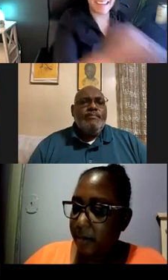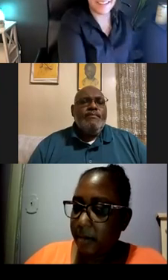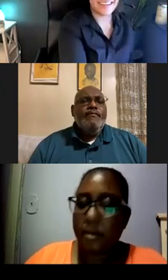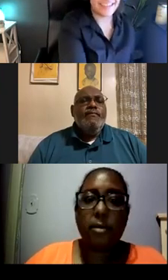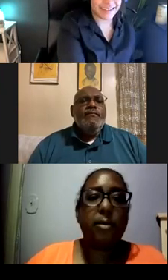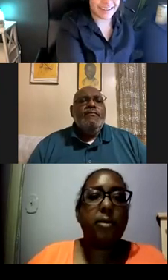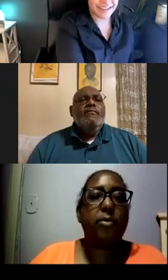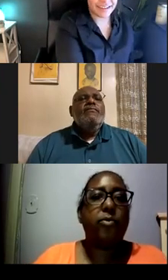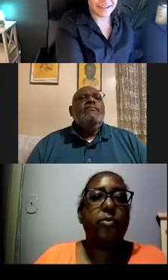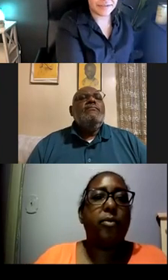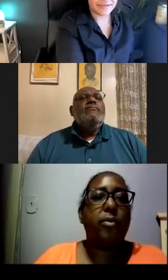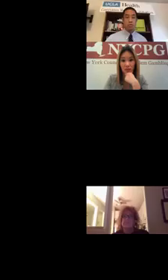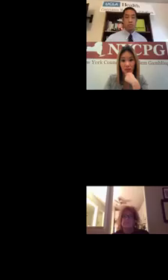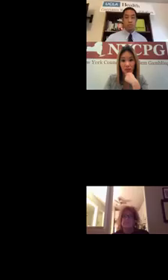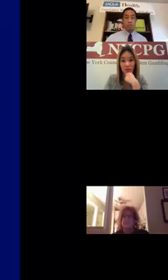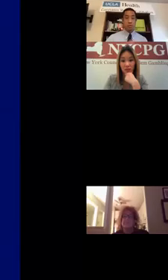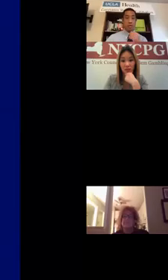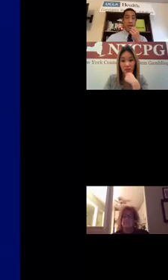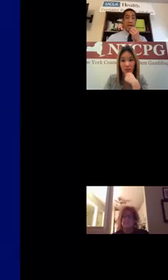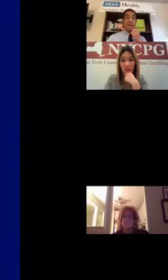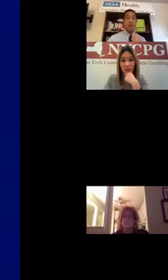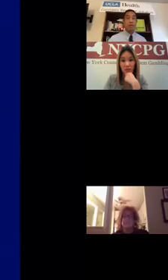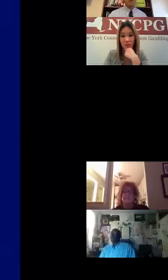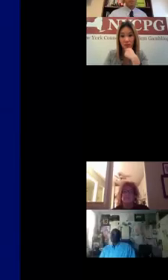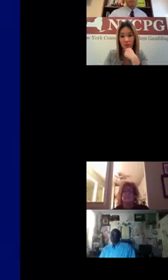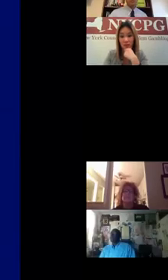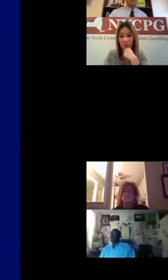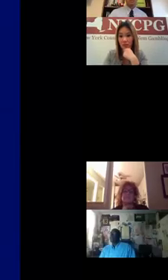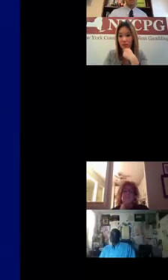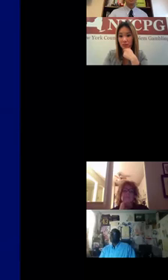Angela, this is the interpreter. Would you mind making Tiffany and or